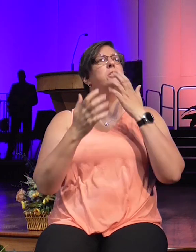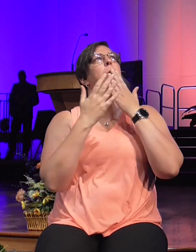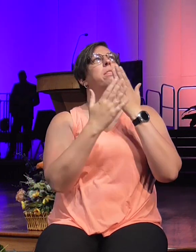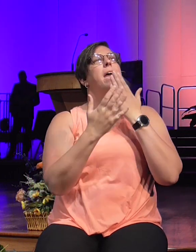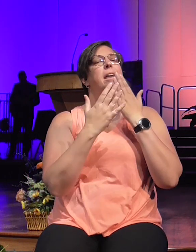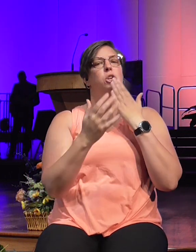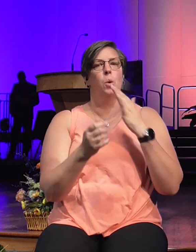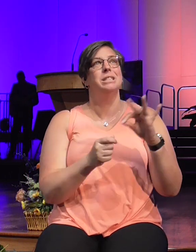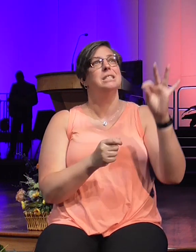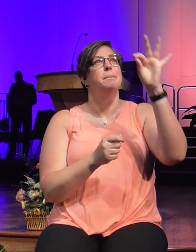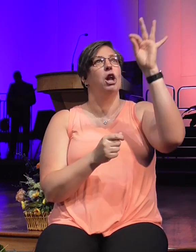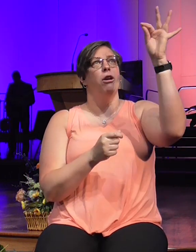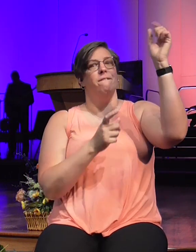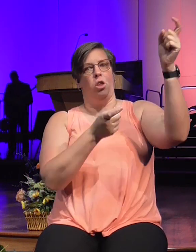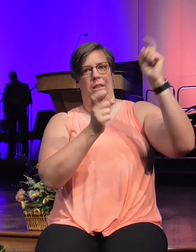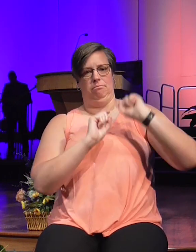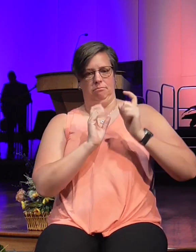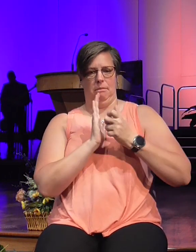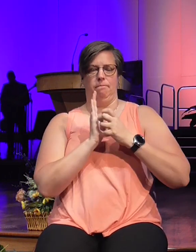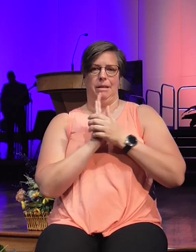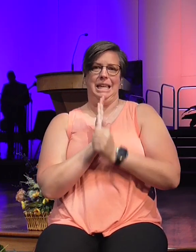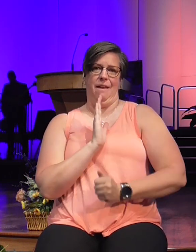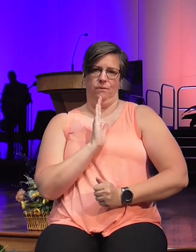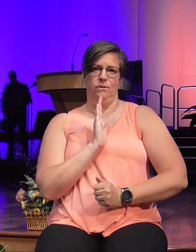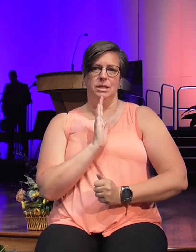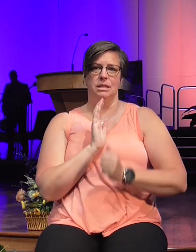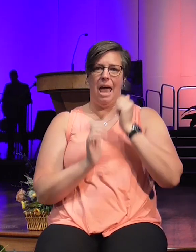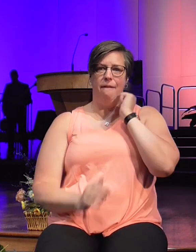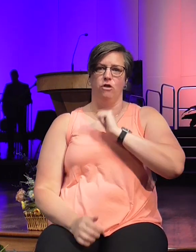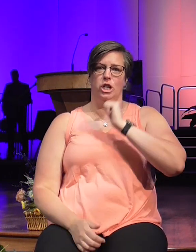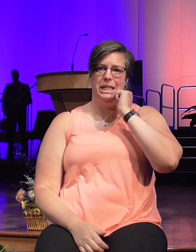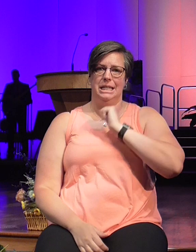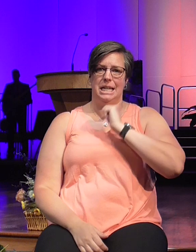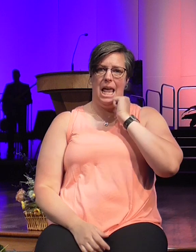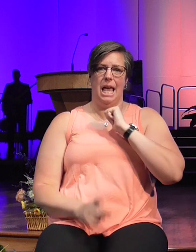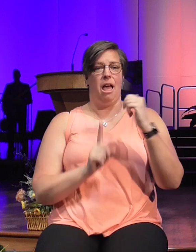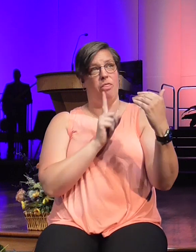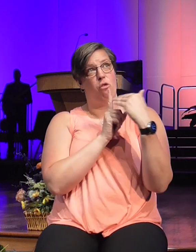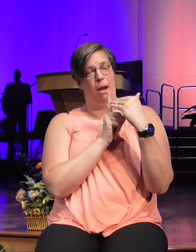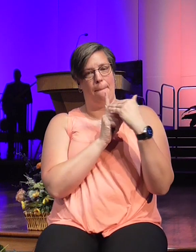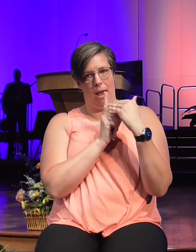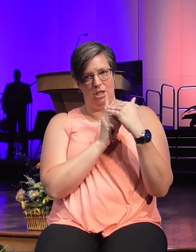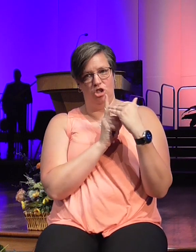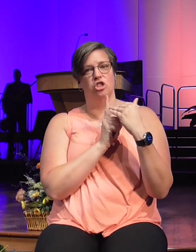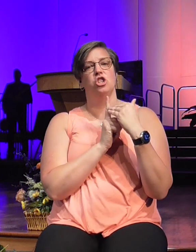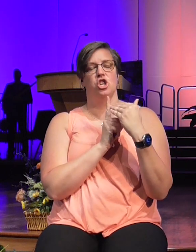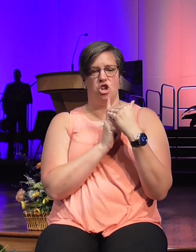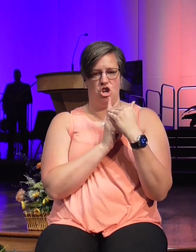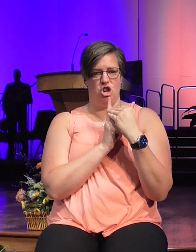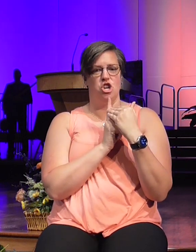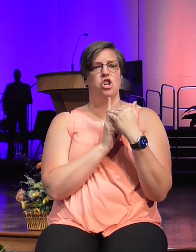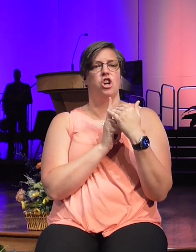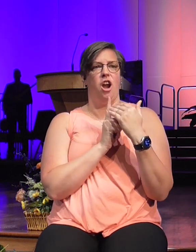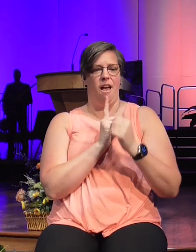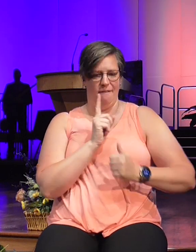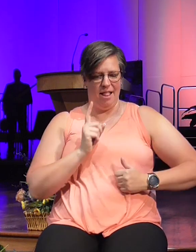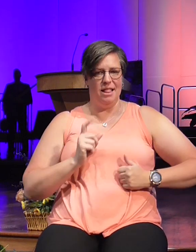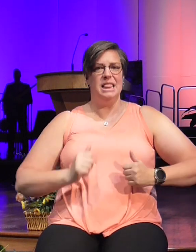Spirit. Thank you for the gifts you give every day, the reminder of the